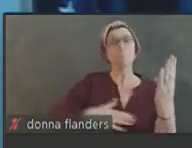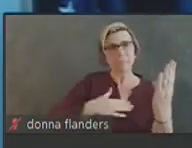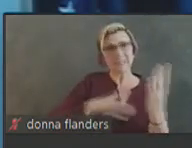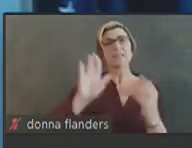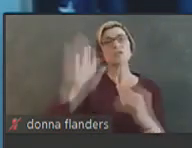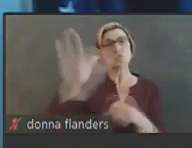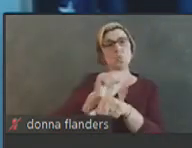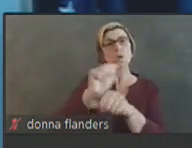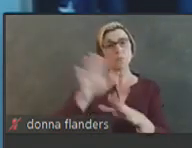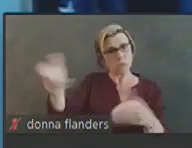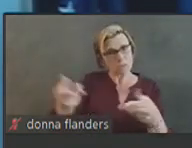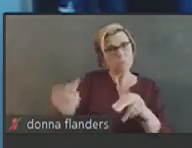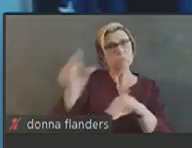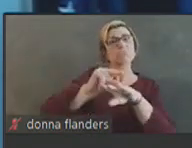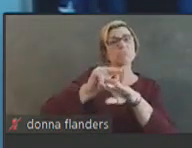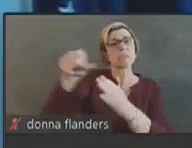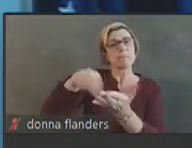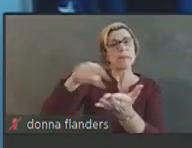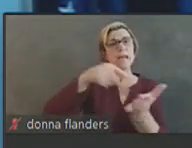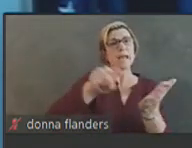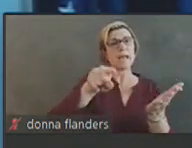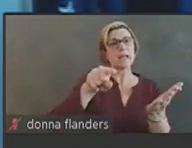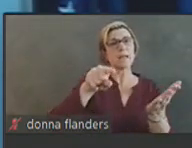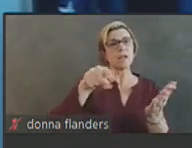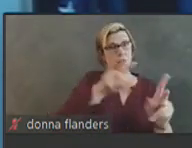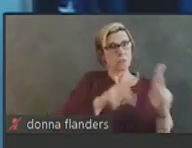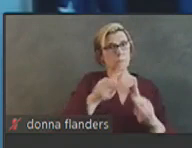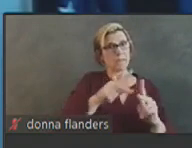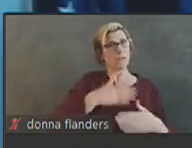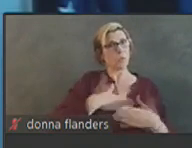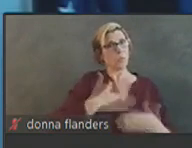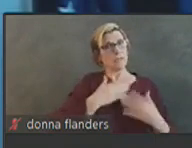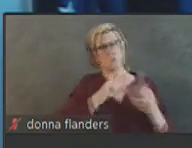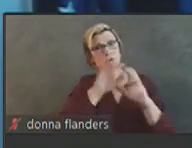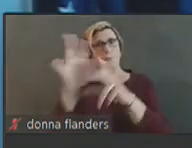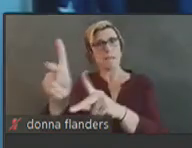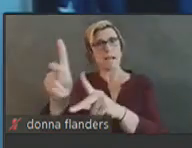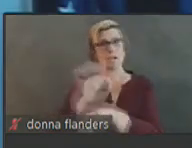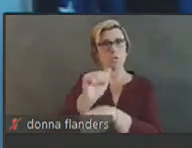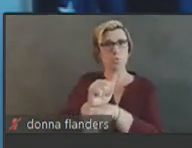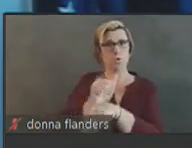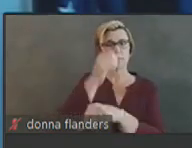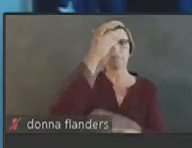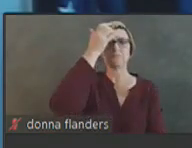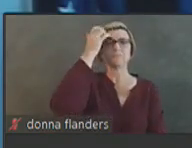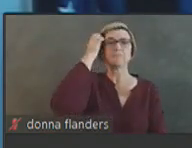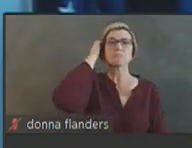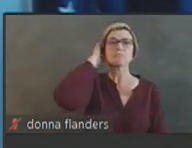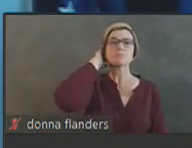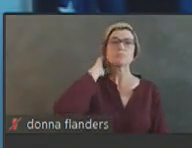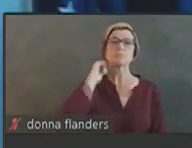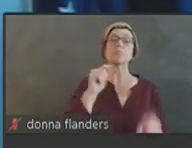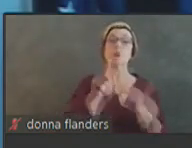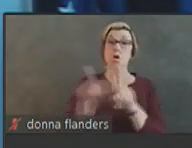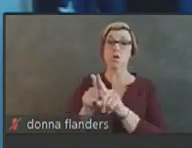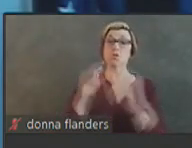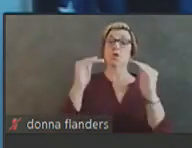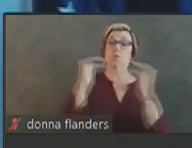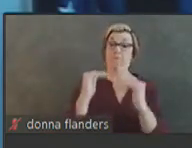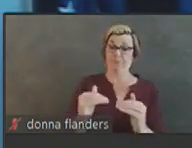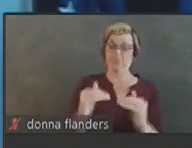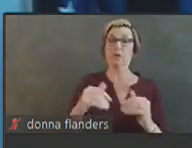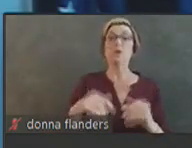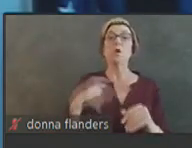community. We must focus on enhanced communication between employers and employees